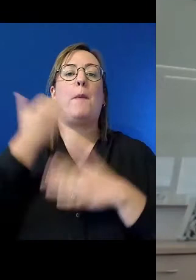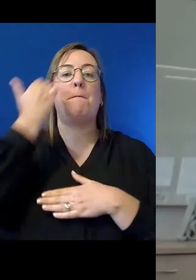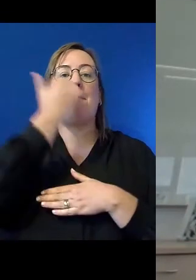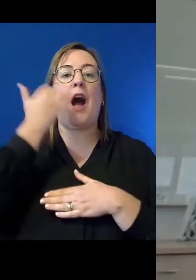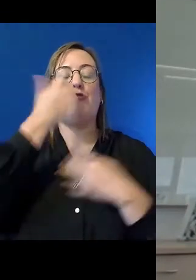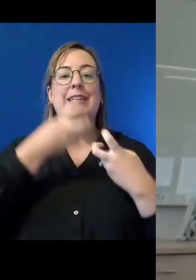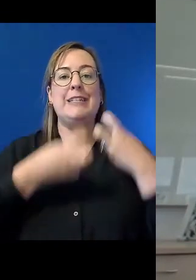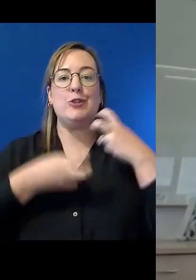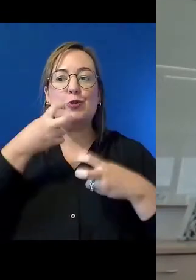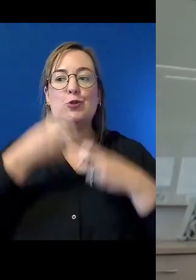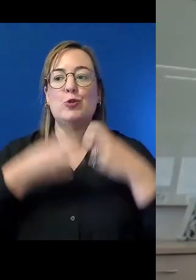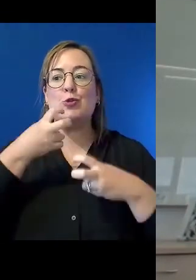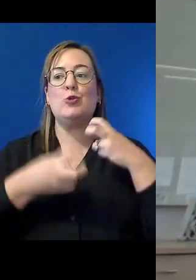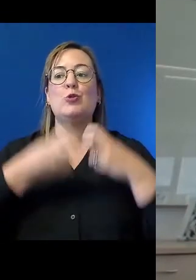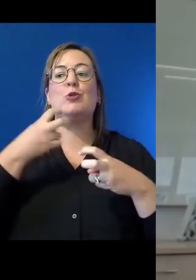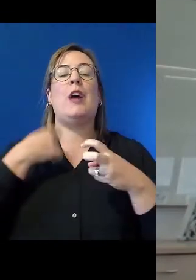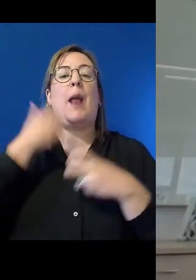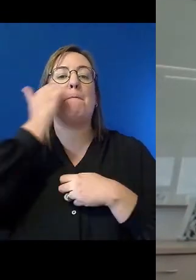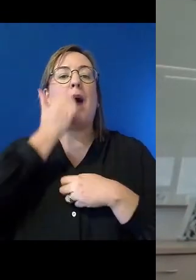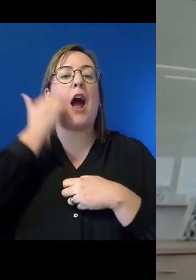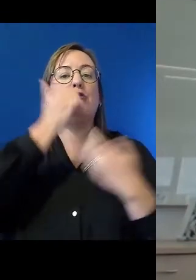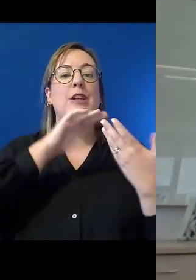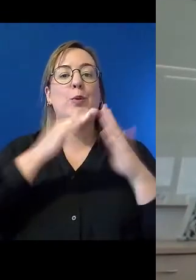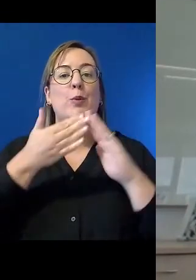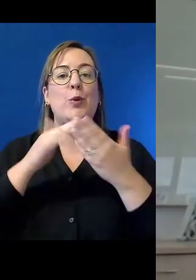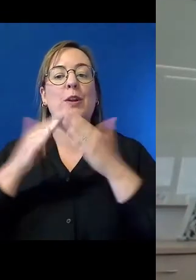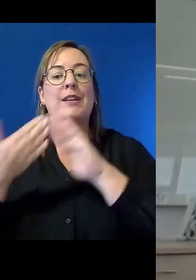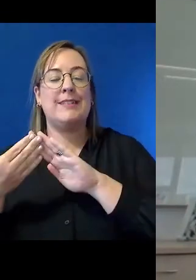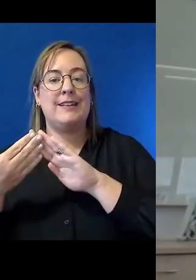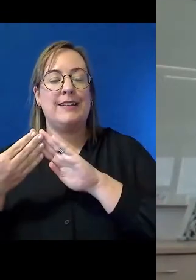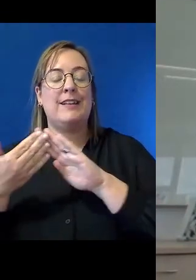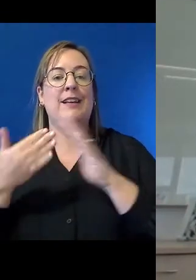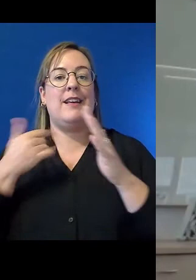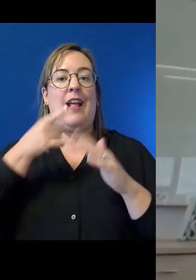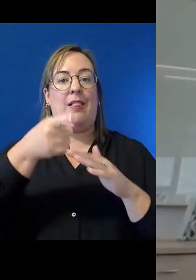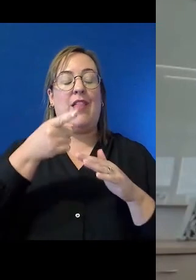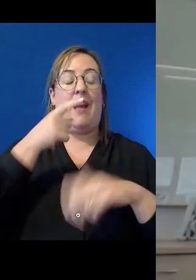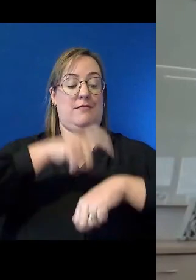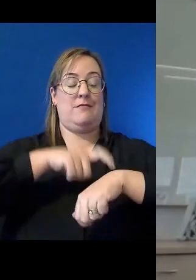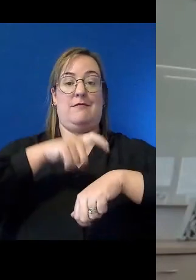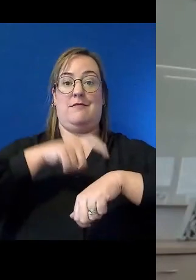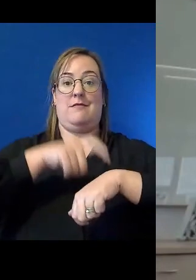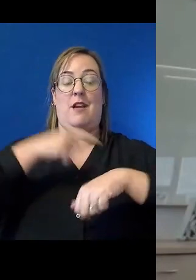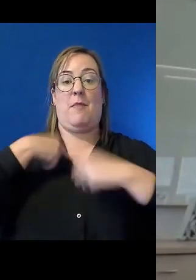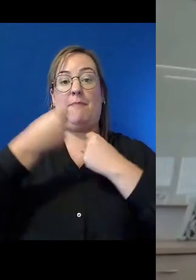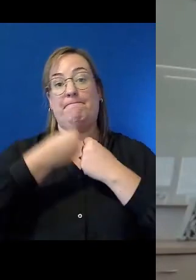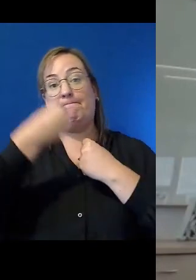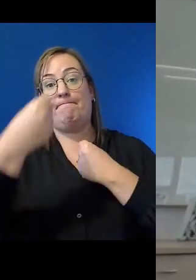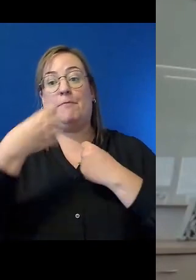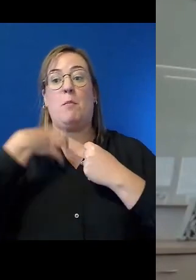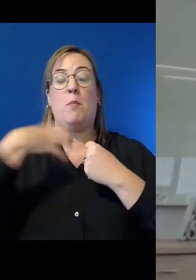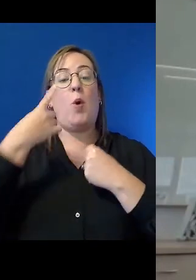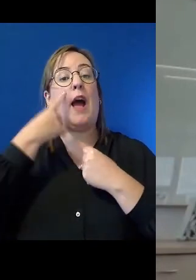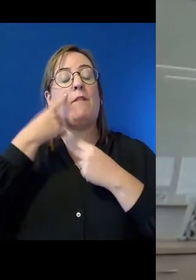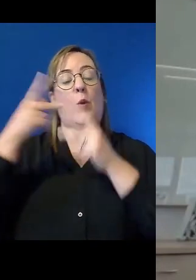Maori organisations, Maori communities. And of course, that then, my brief then extended into looking at Pacific communities,